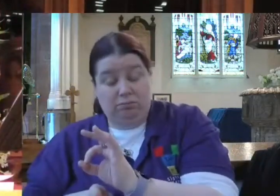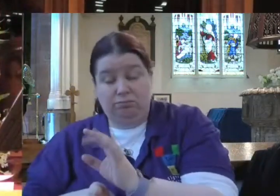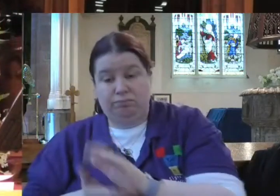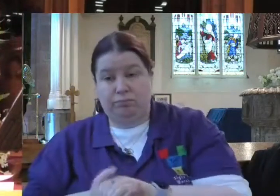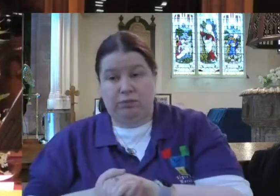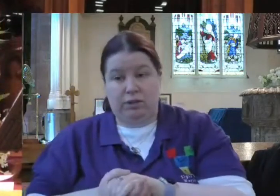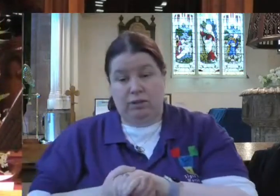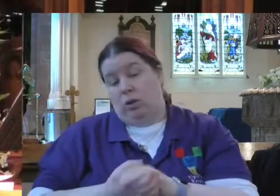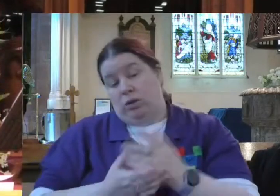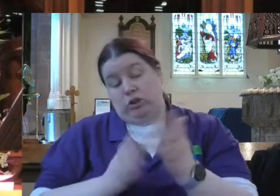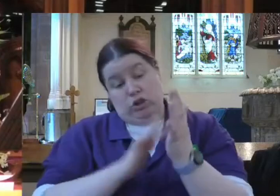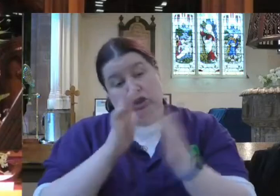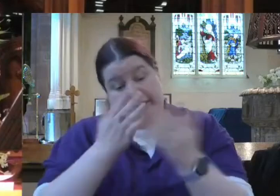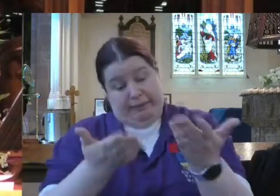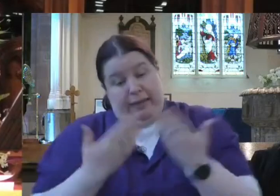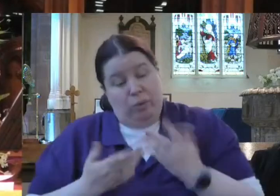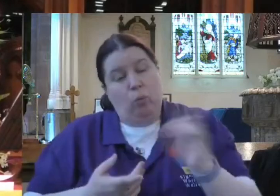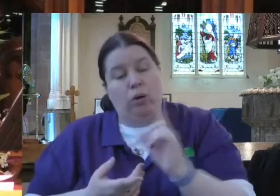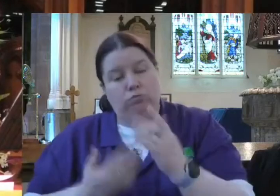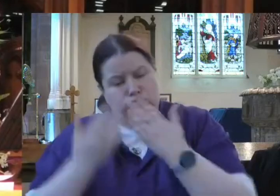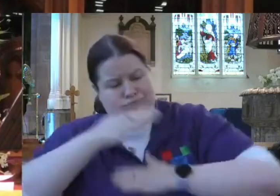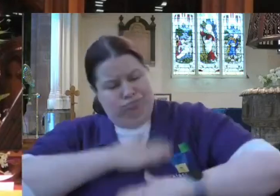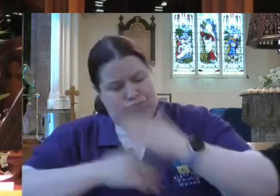him? Dignity and a place back in the community.